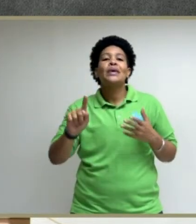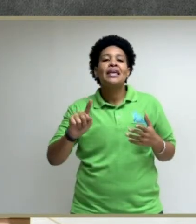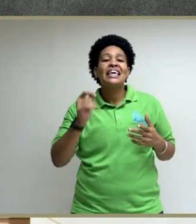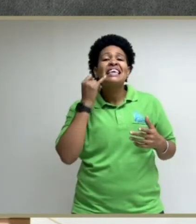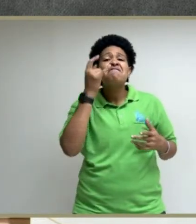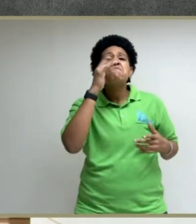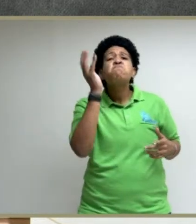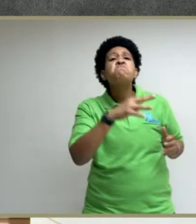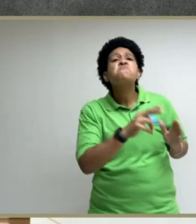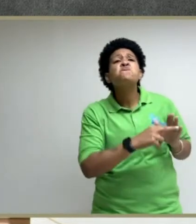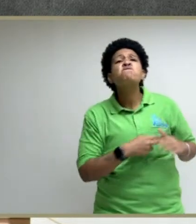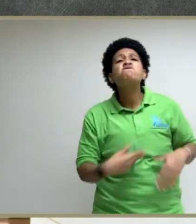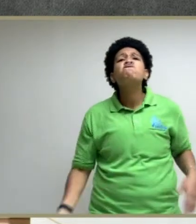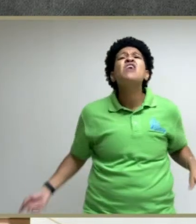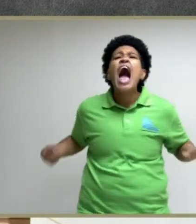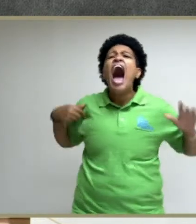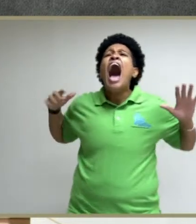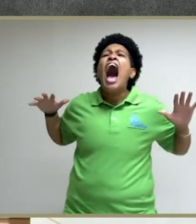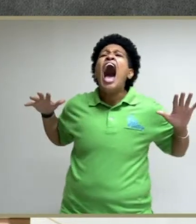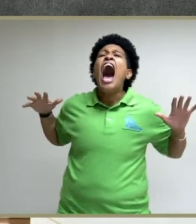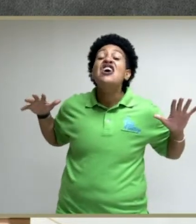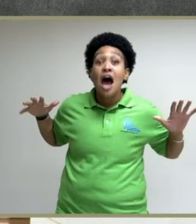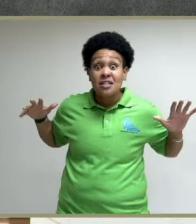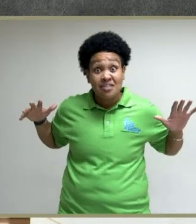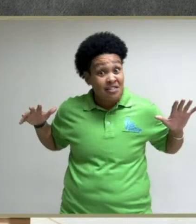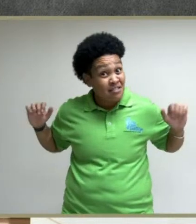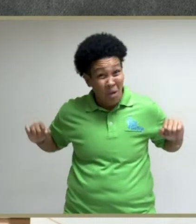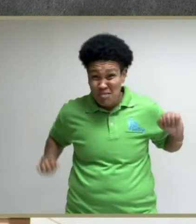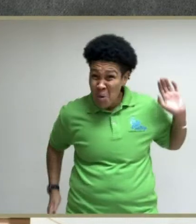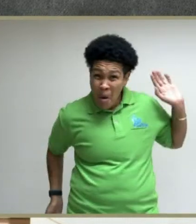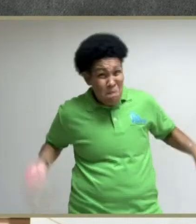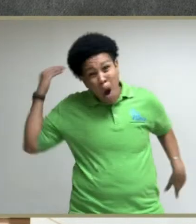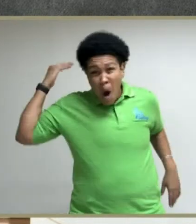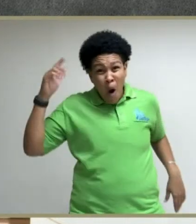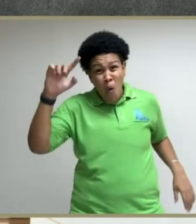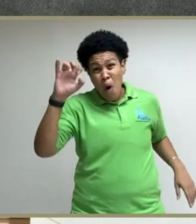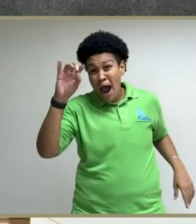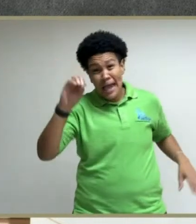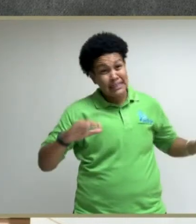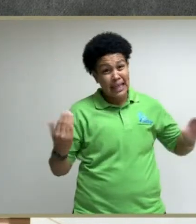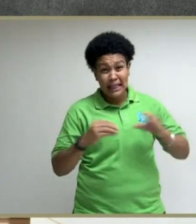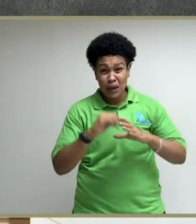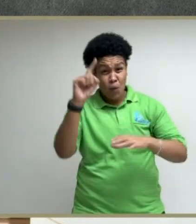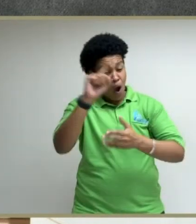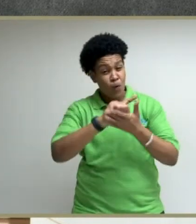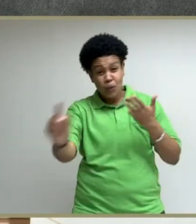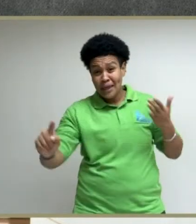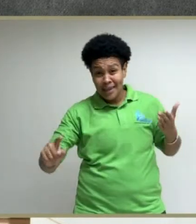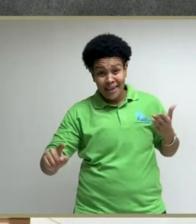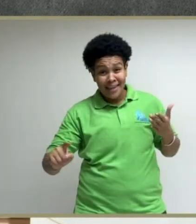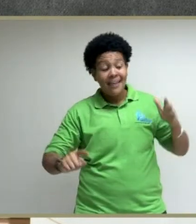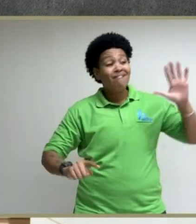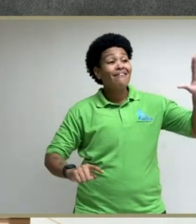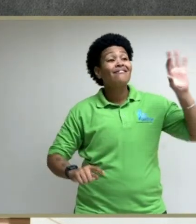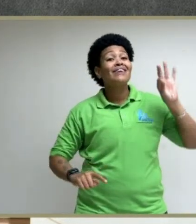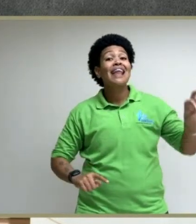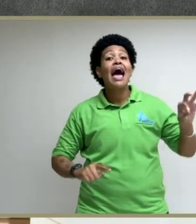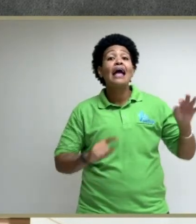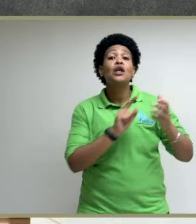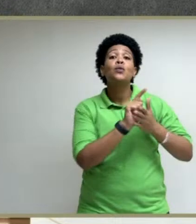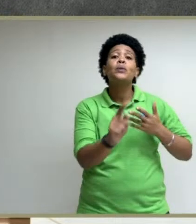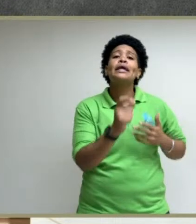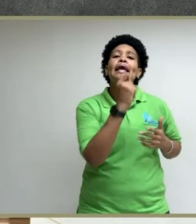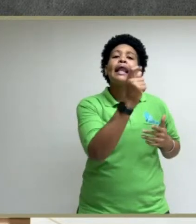had 59 in week 11, which was a peak week of the second wave, and 31